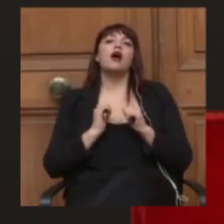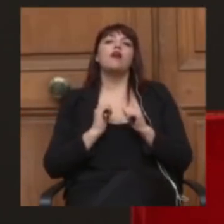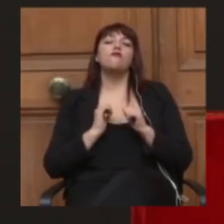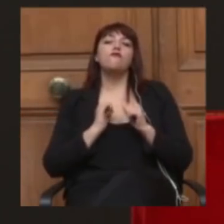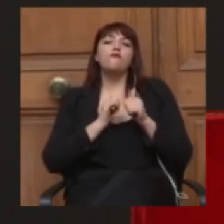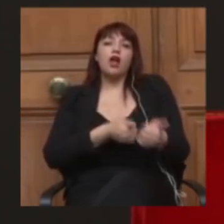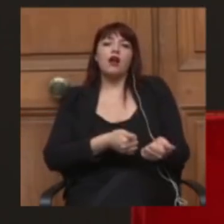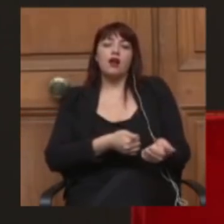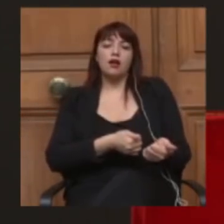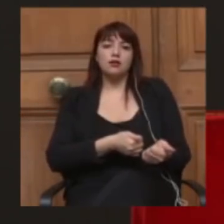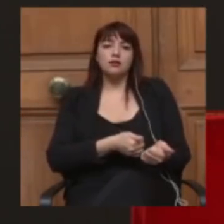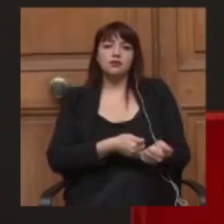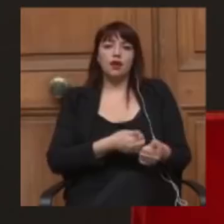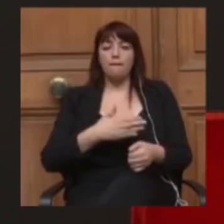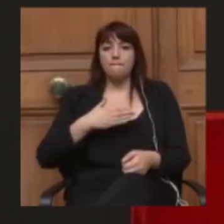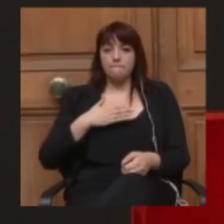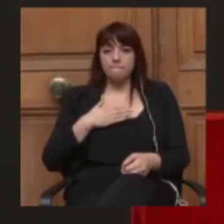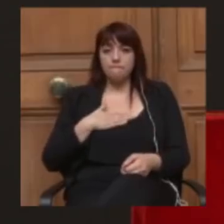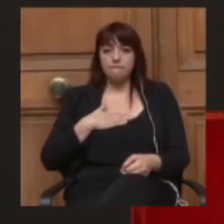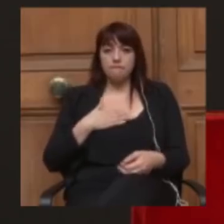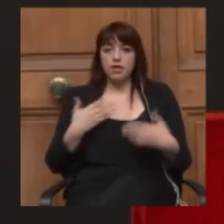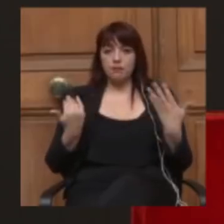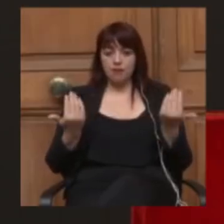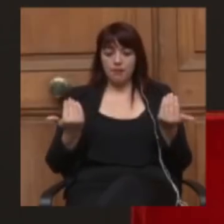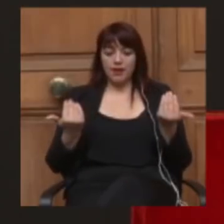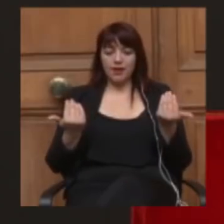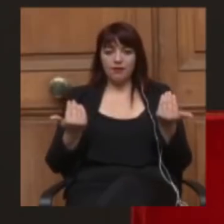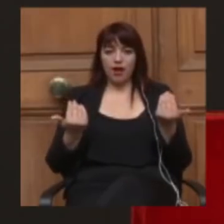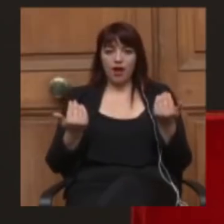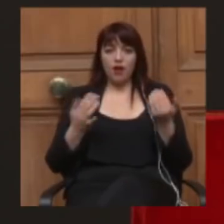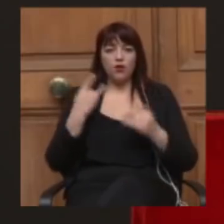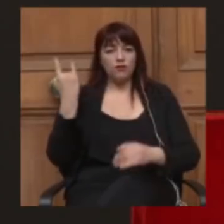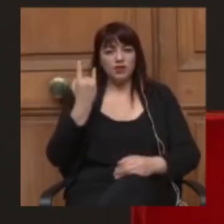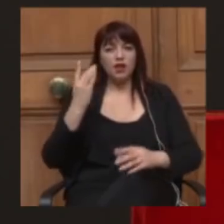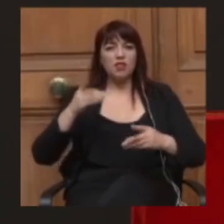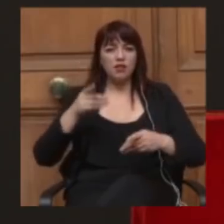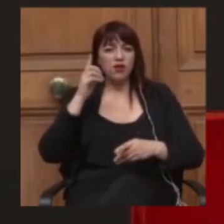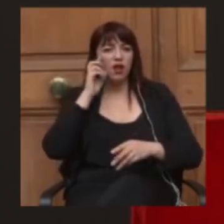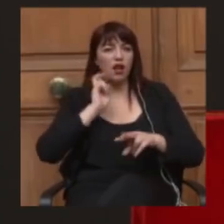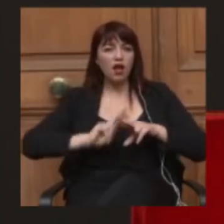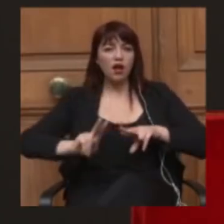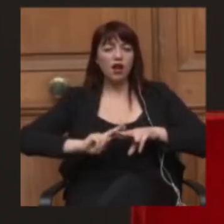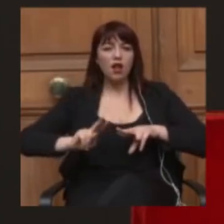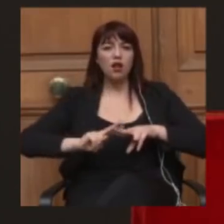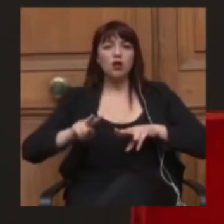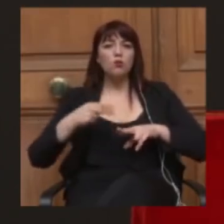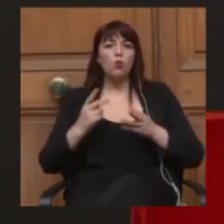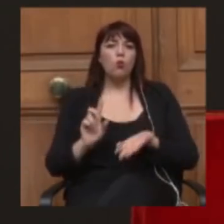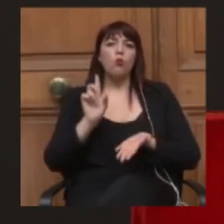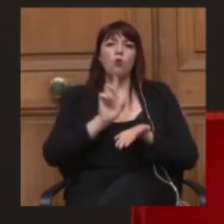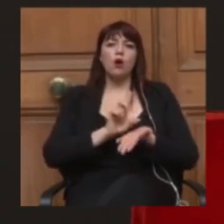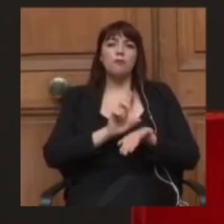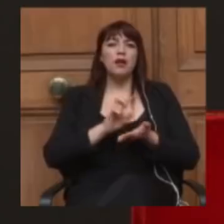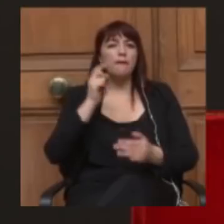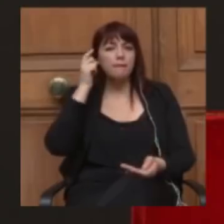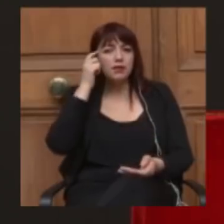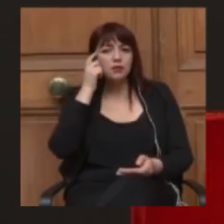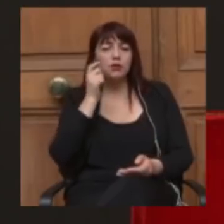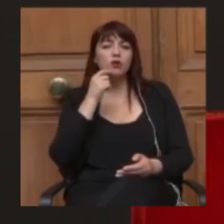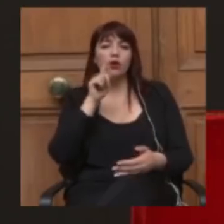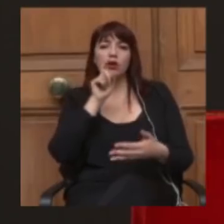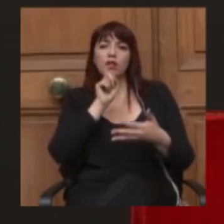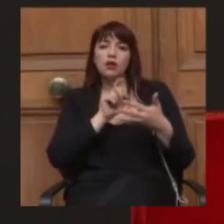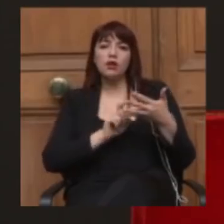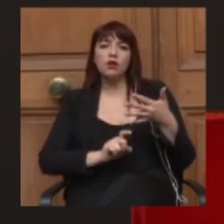my view, the university has to be created as a site for critical thought. It has to be a